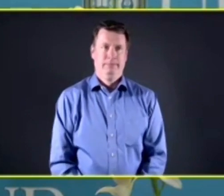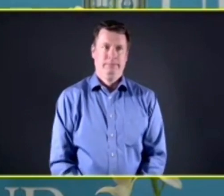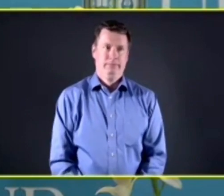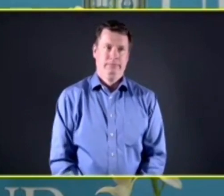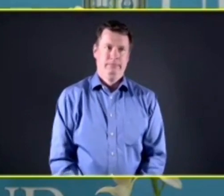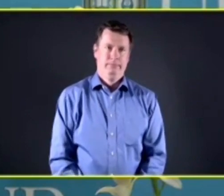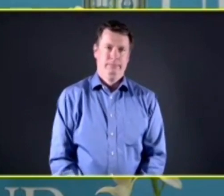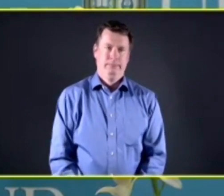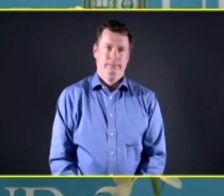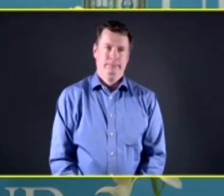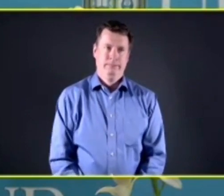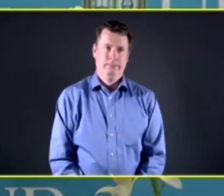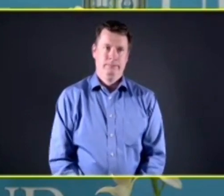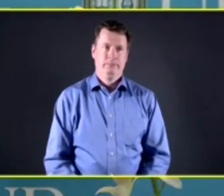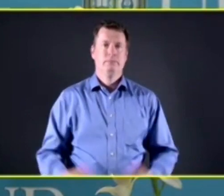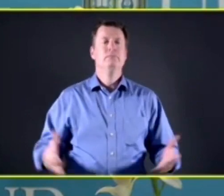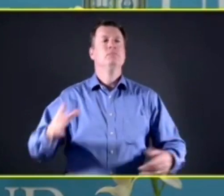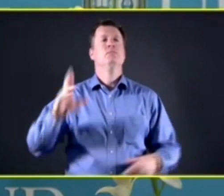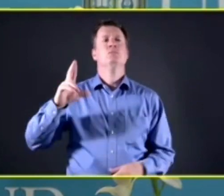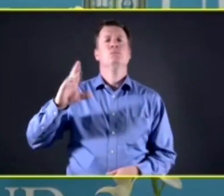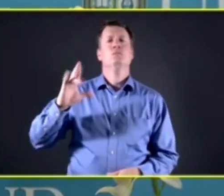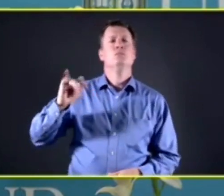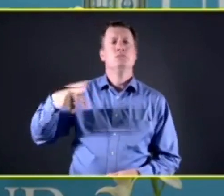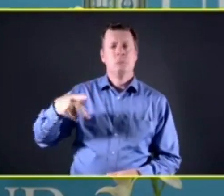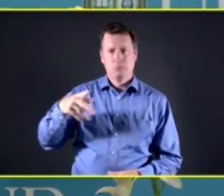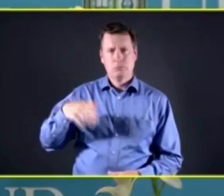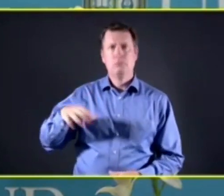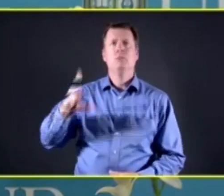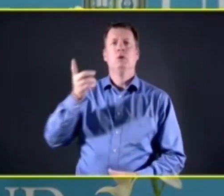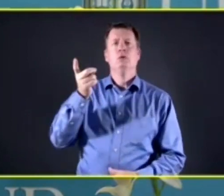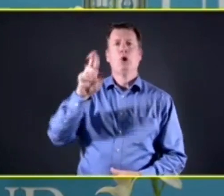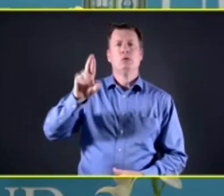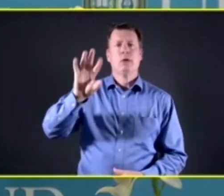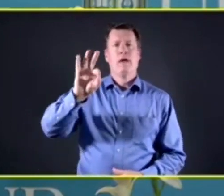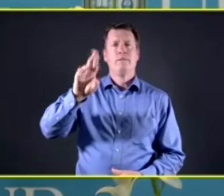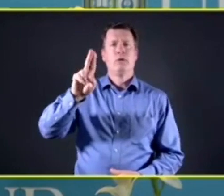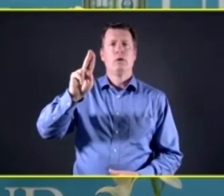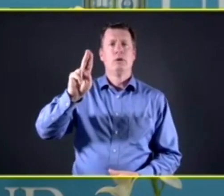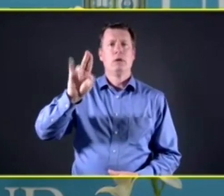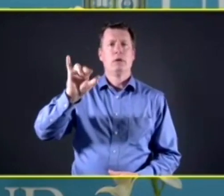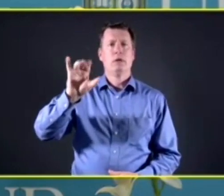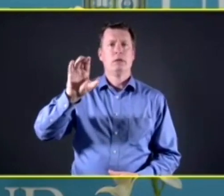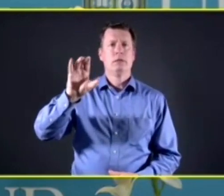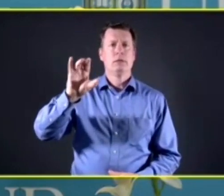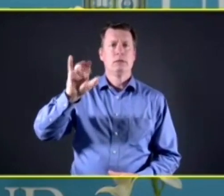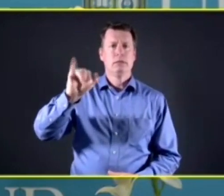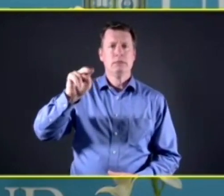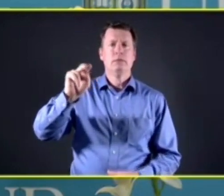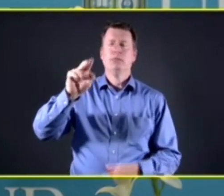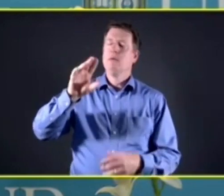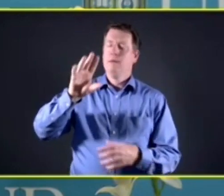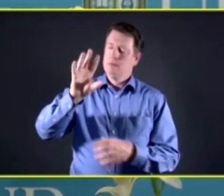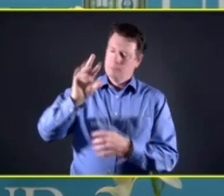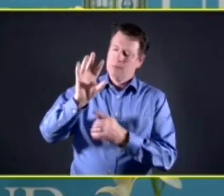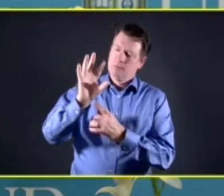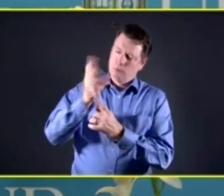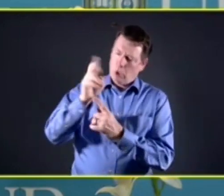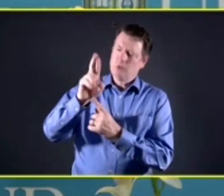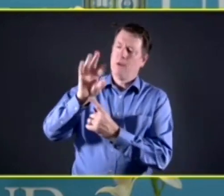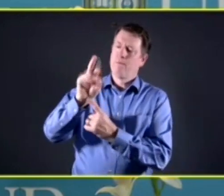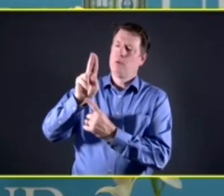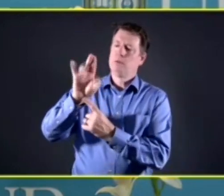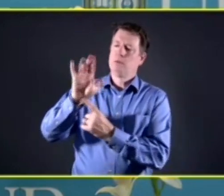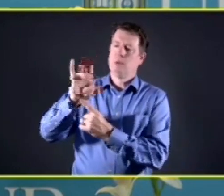crisis, yeah, set up all these networks with the idea that they could be assigned to different diseases. Maybe you want to talk a little bit about that. It was